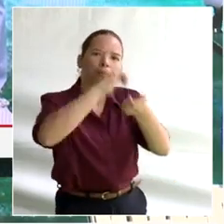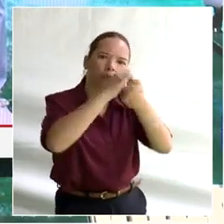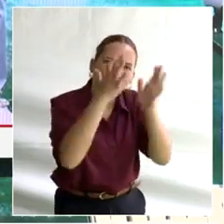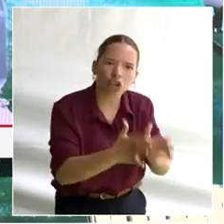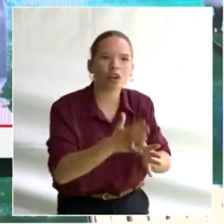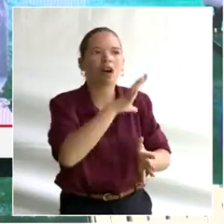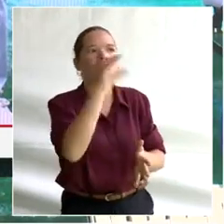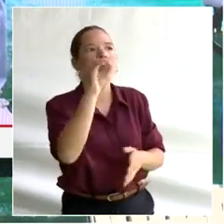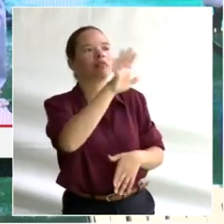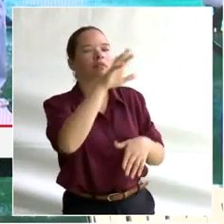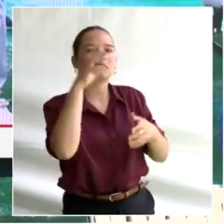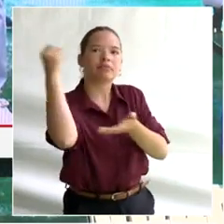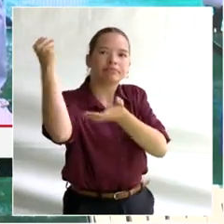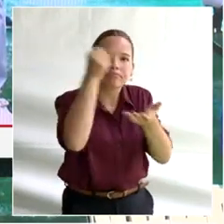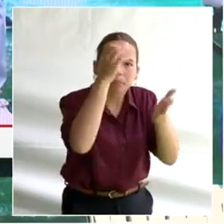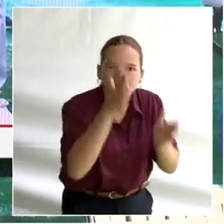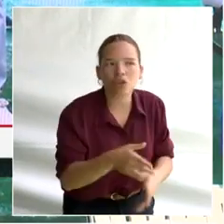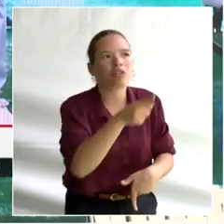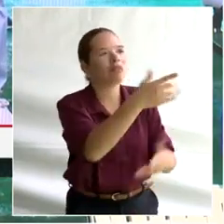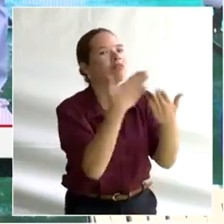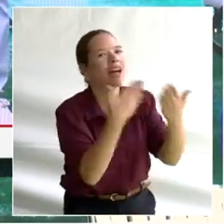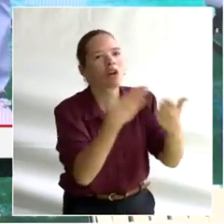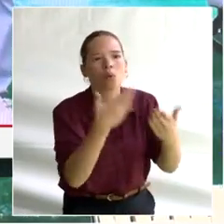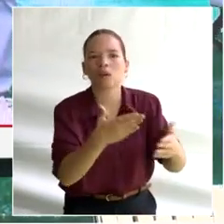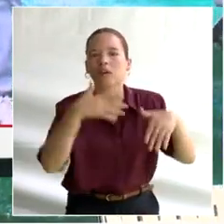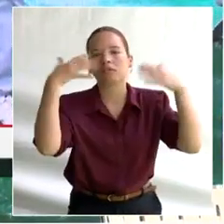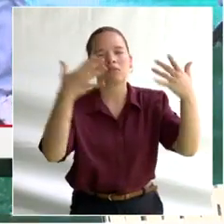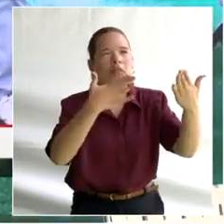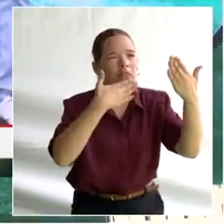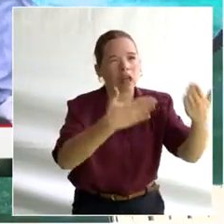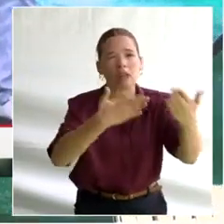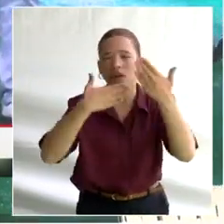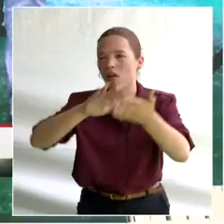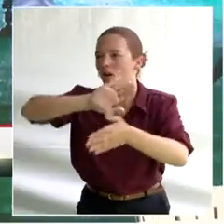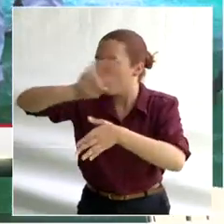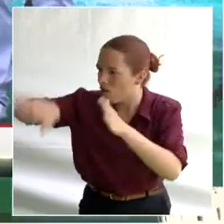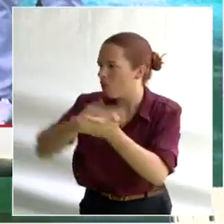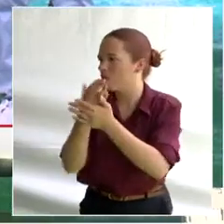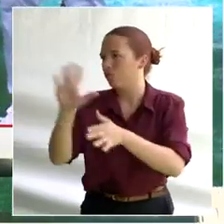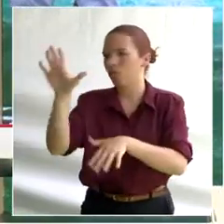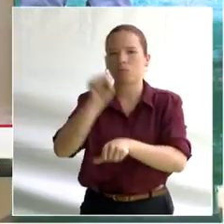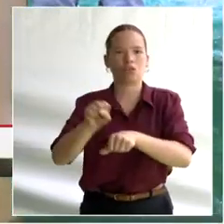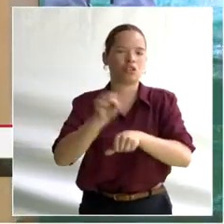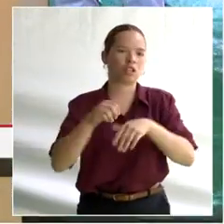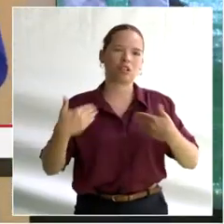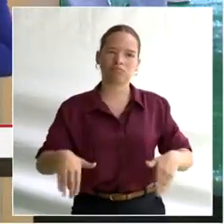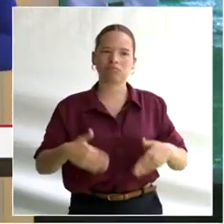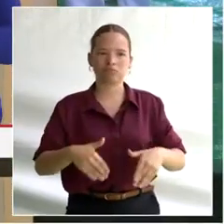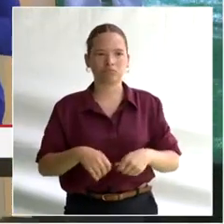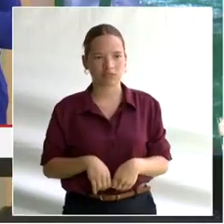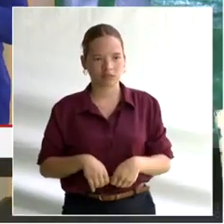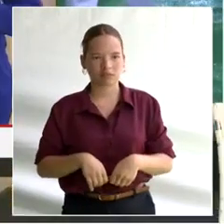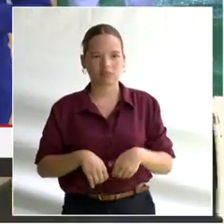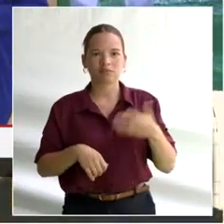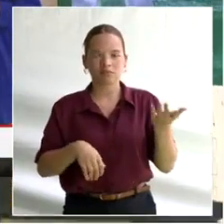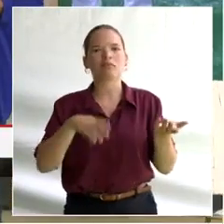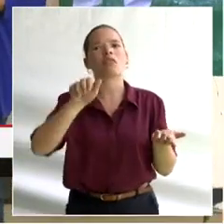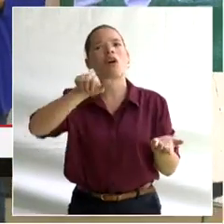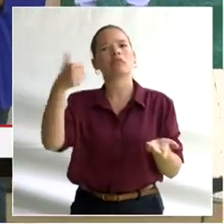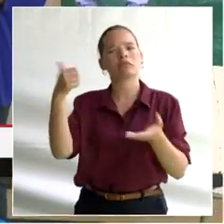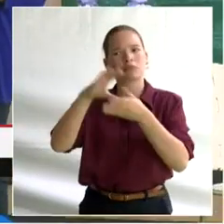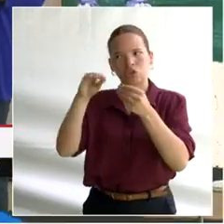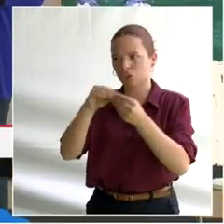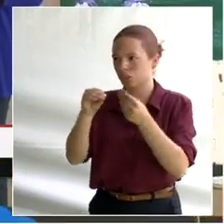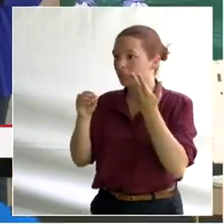WTF, and I do want to acknowledge that we've been joined by another tennis partner in the city, Cora Masters-Berry, the former First Lady